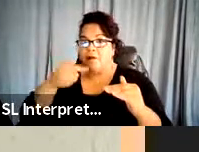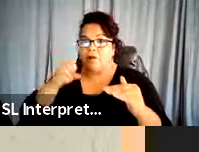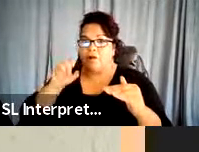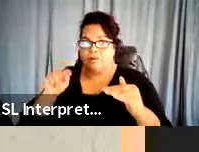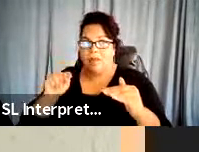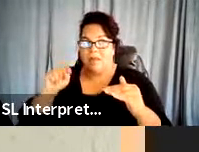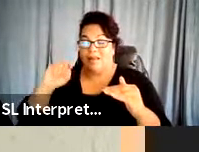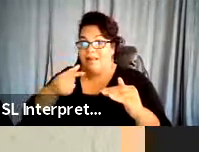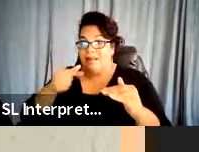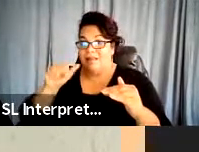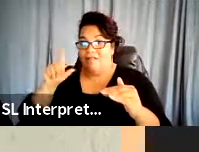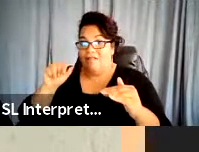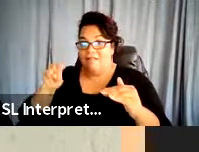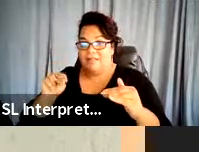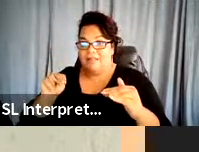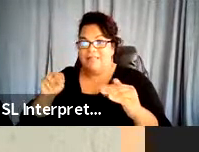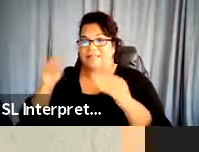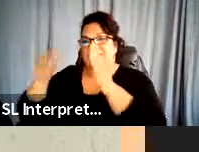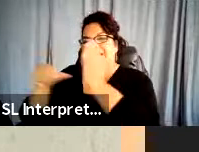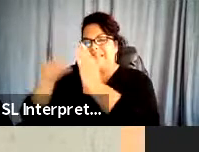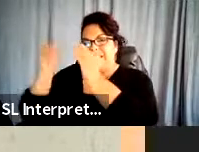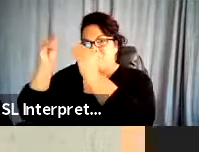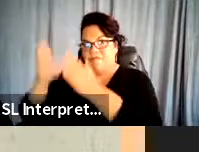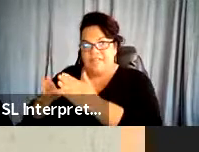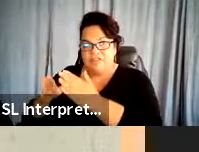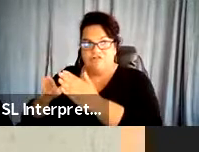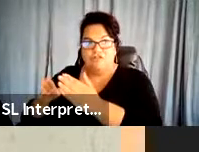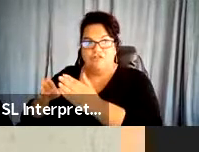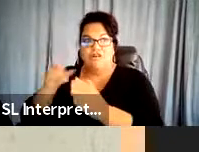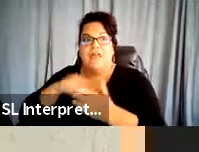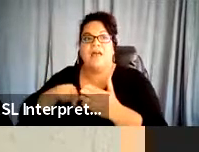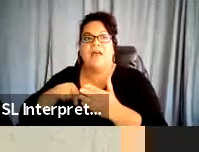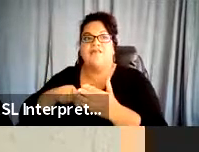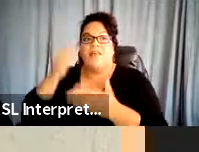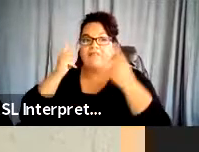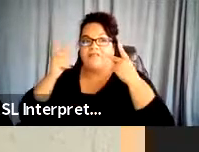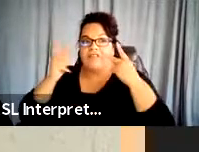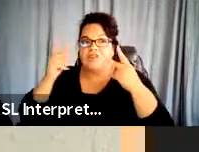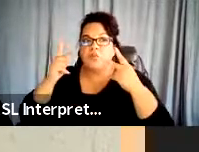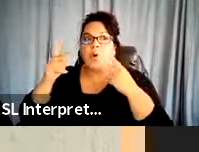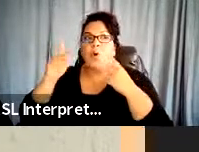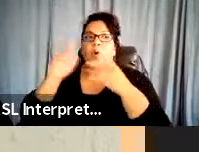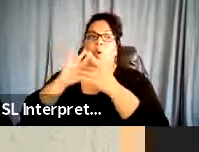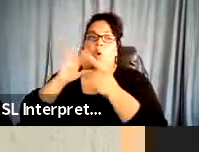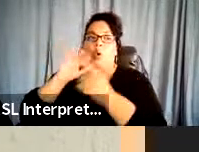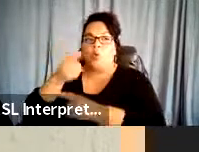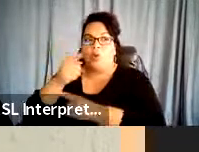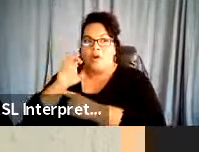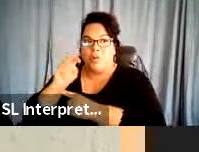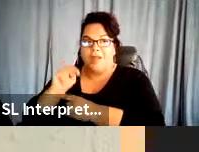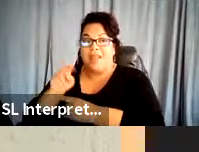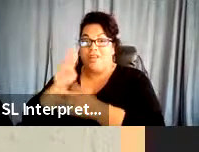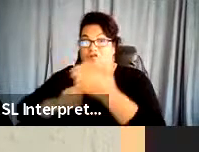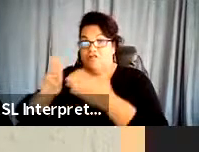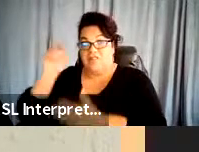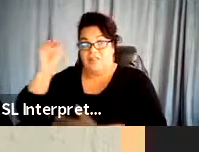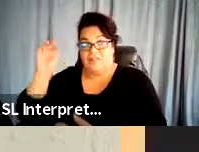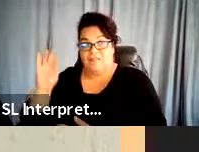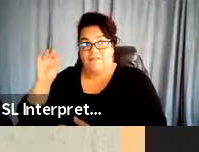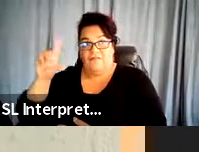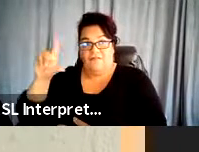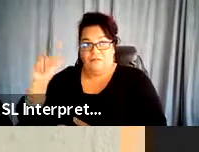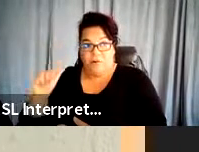assistant professor of visual rhetoric at the University of Florida. Her